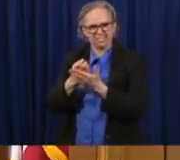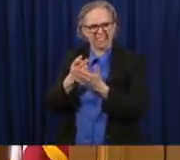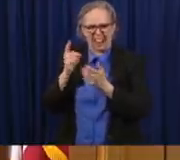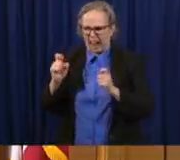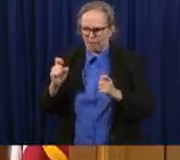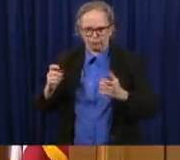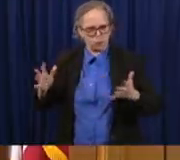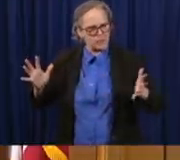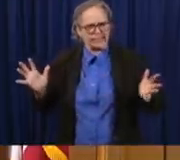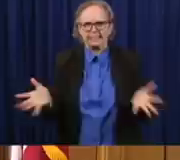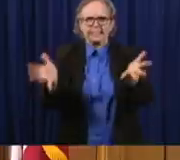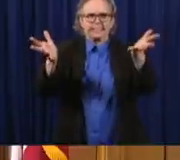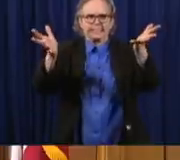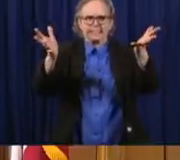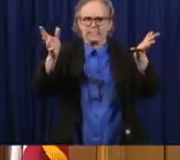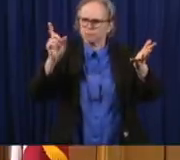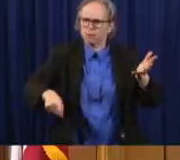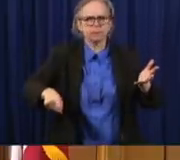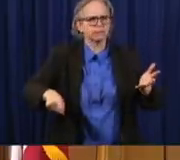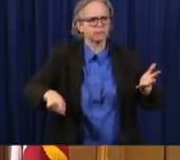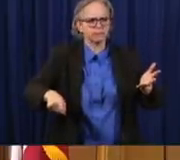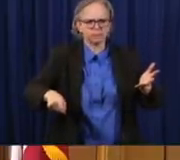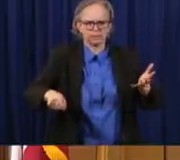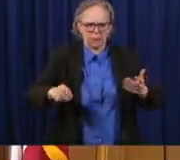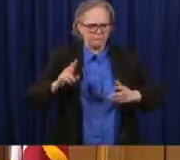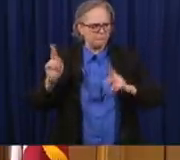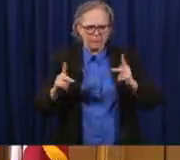We must get people back to work.